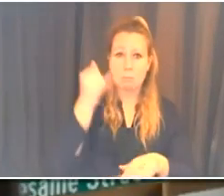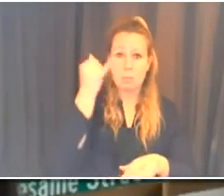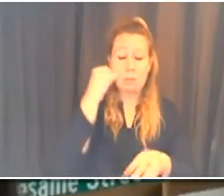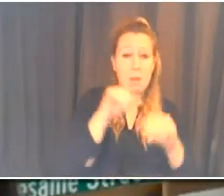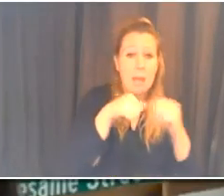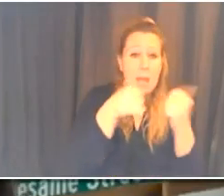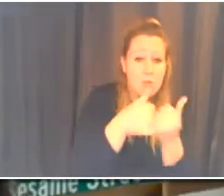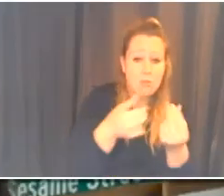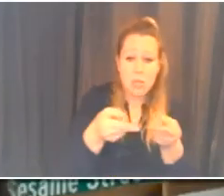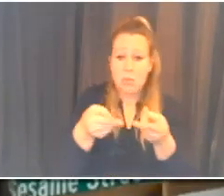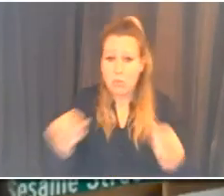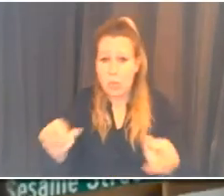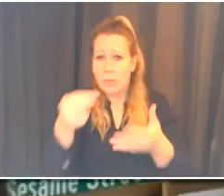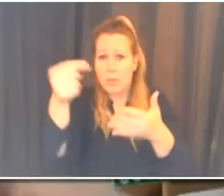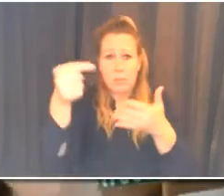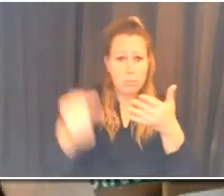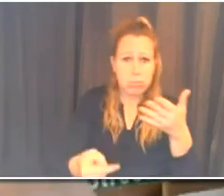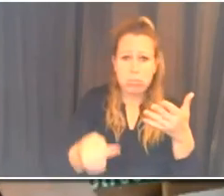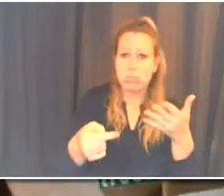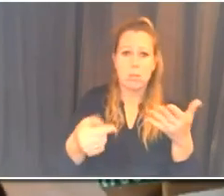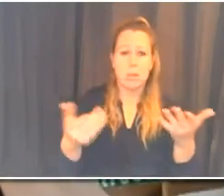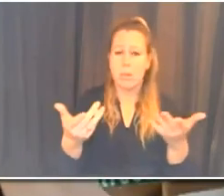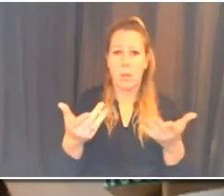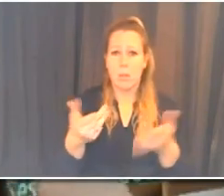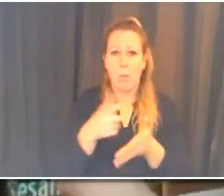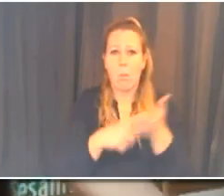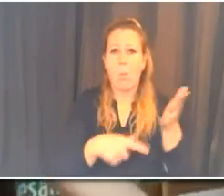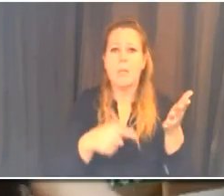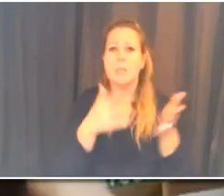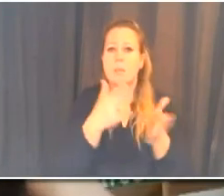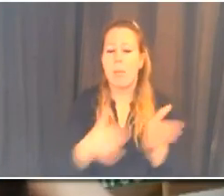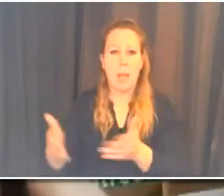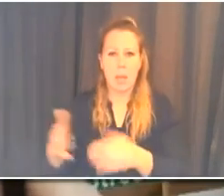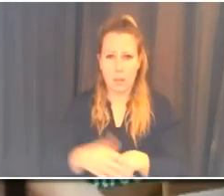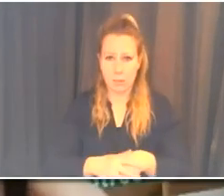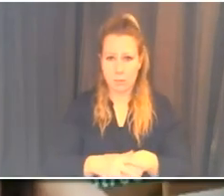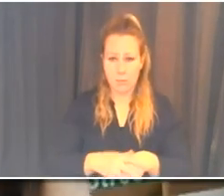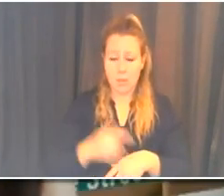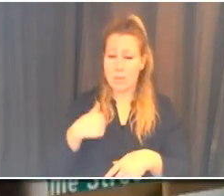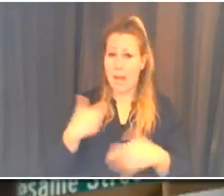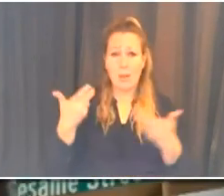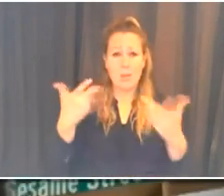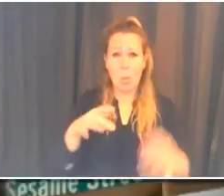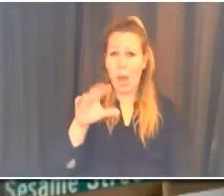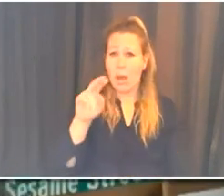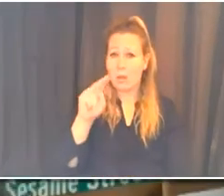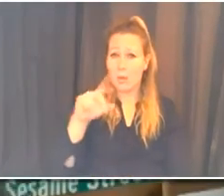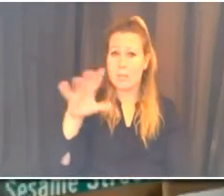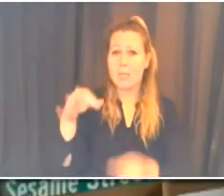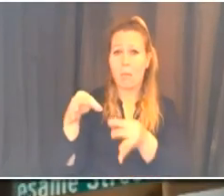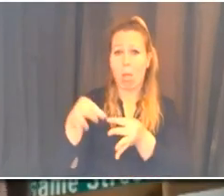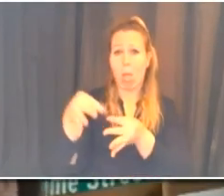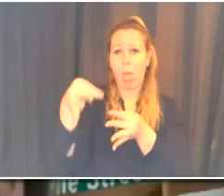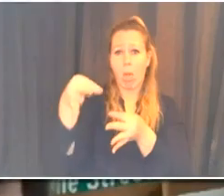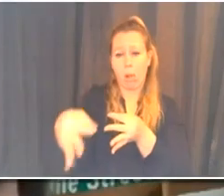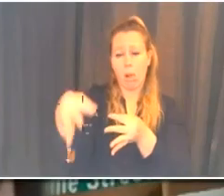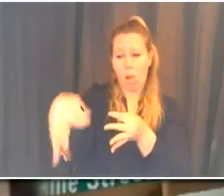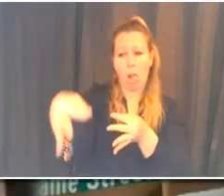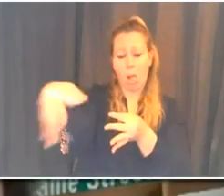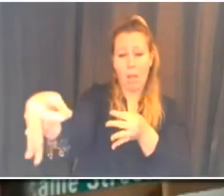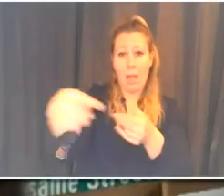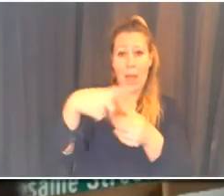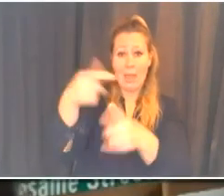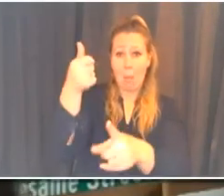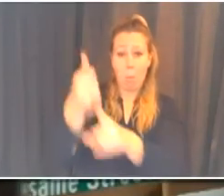lot more um from the administration on this lastly I'll say that the council due to to speaker